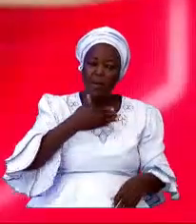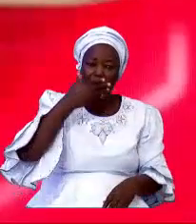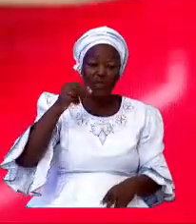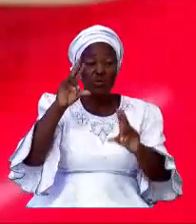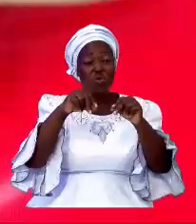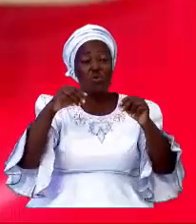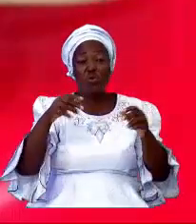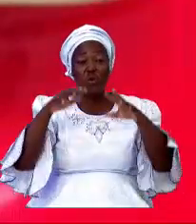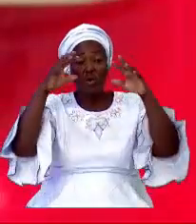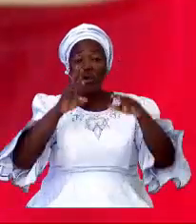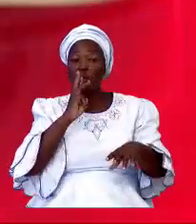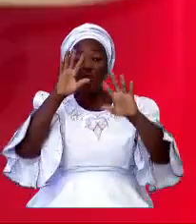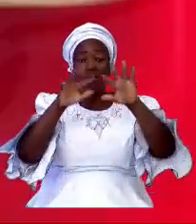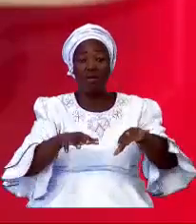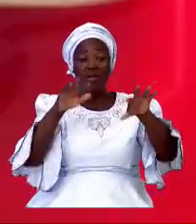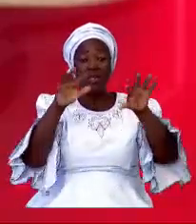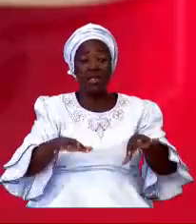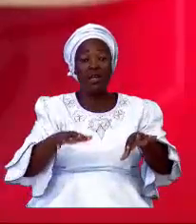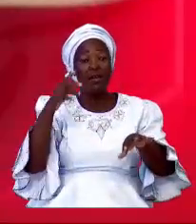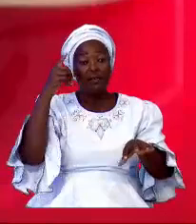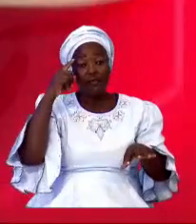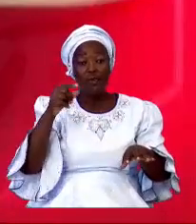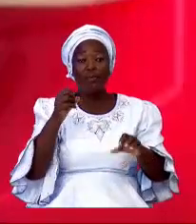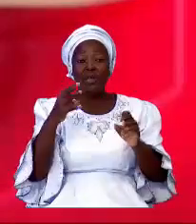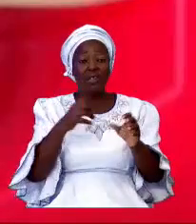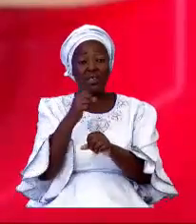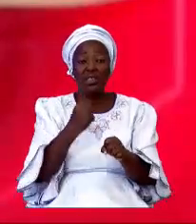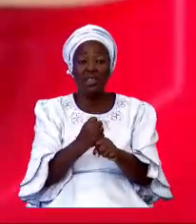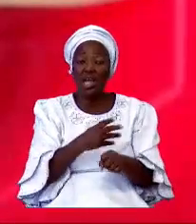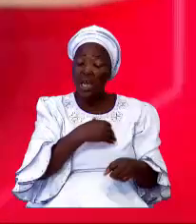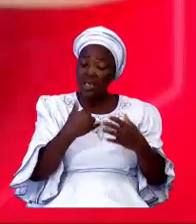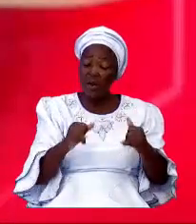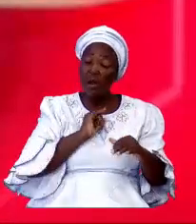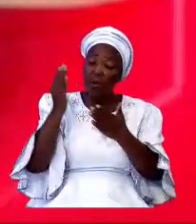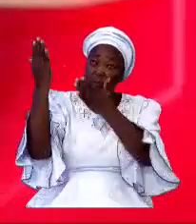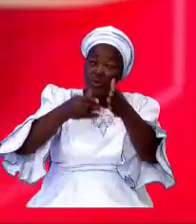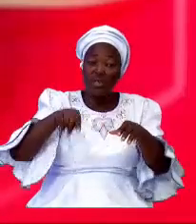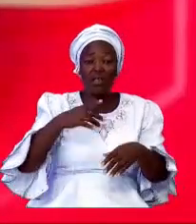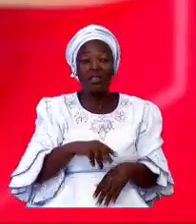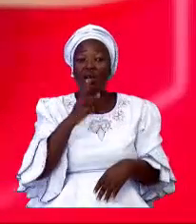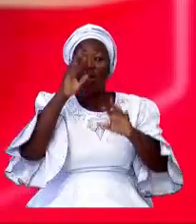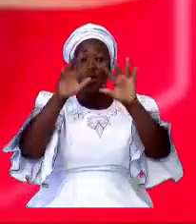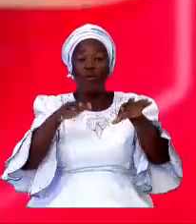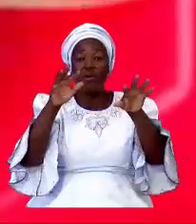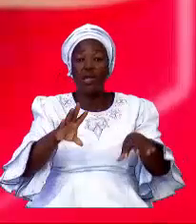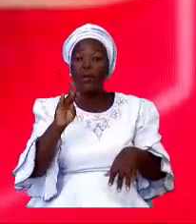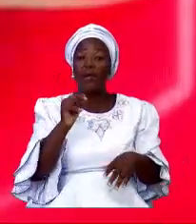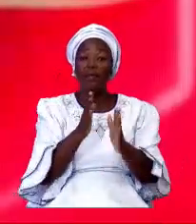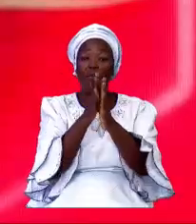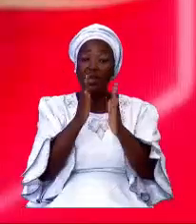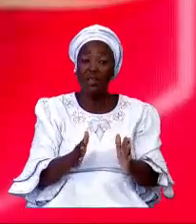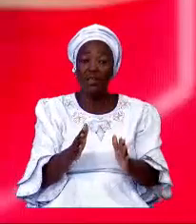best, and there has not been rain all these 3.5 years. And then I brought down the rain